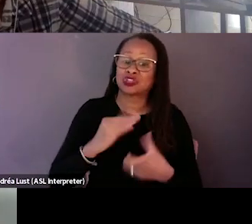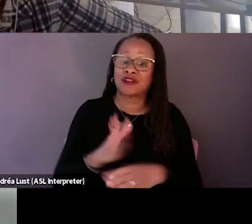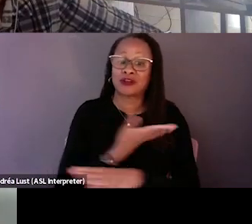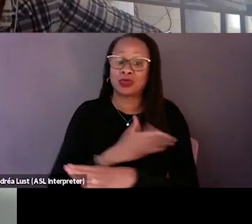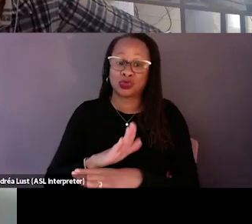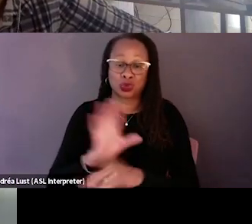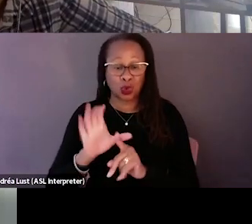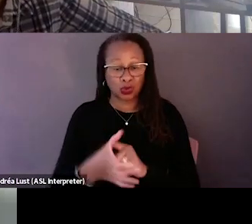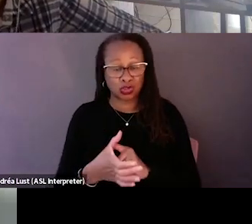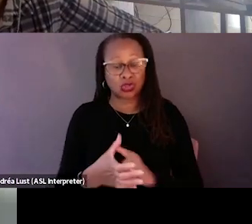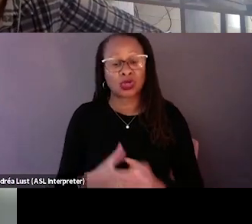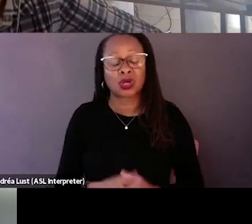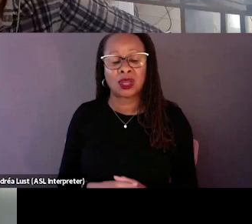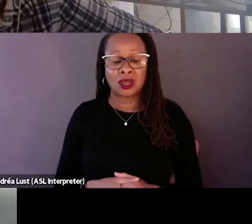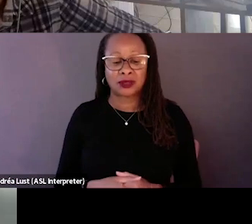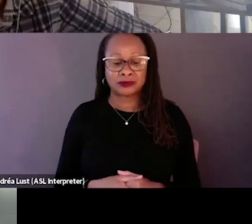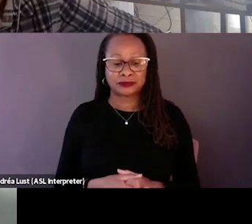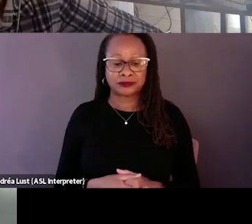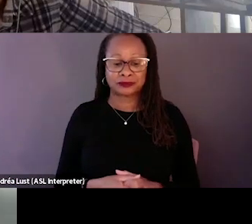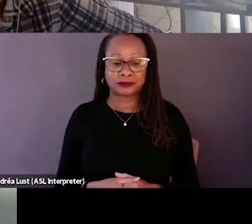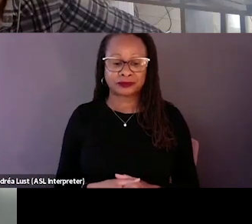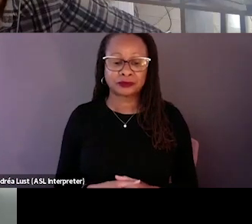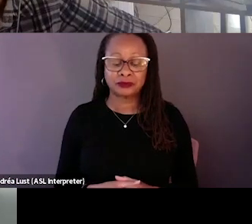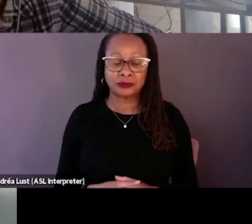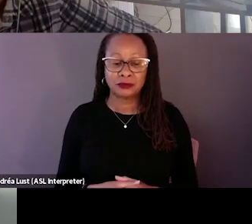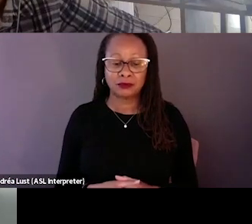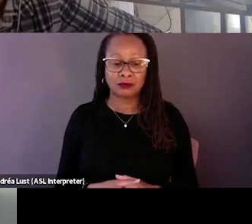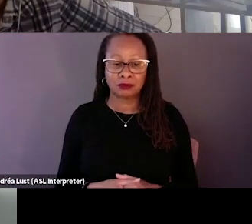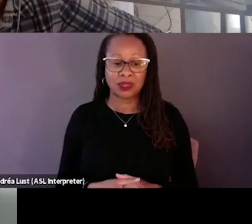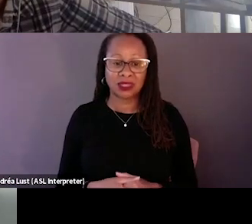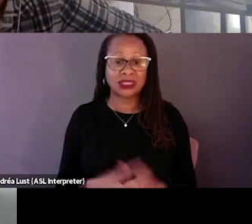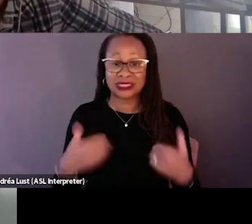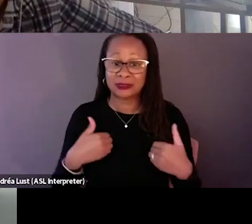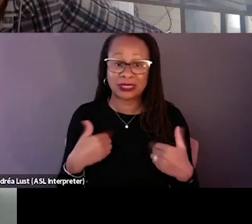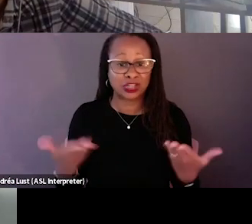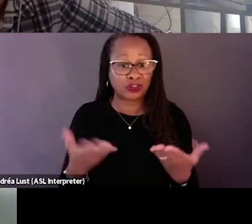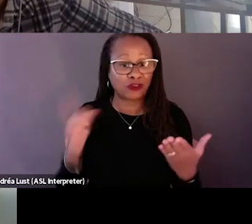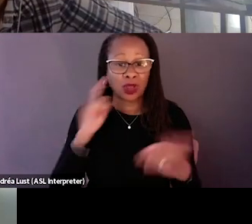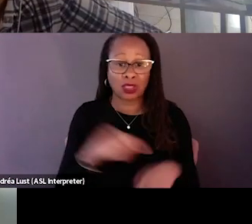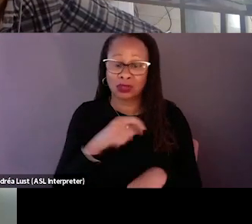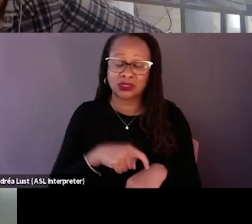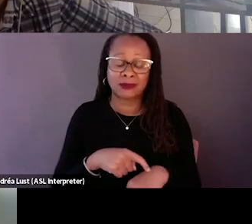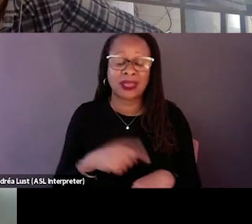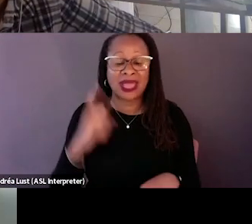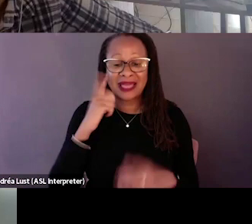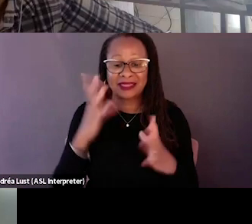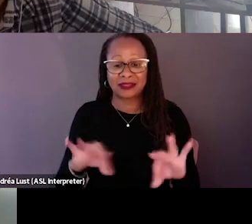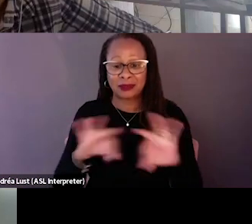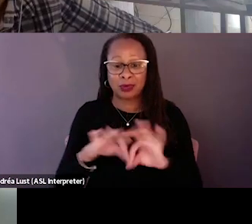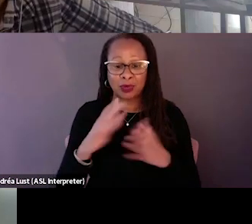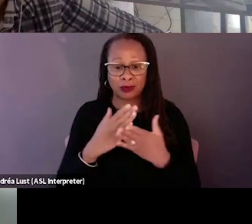culture, which I'm being redundant, which has been around a long time. And I think the important